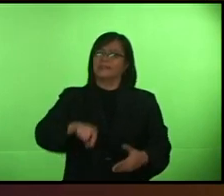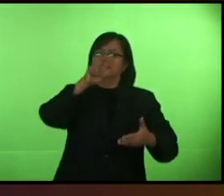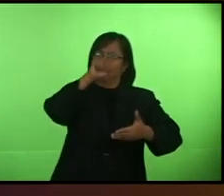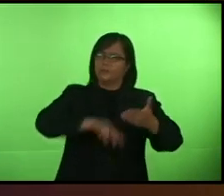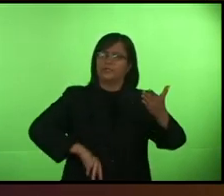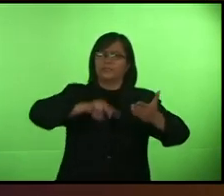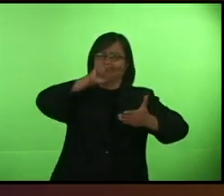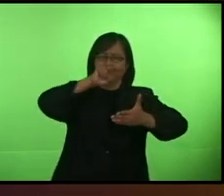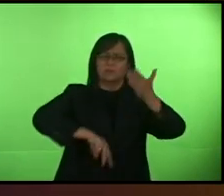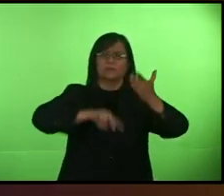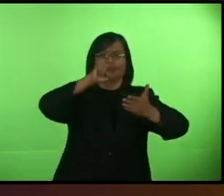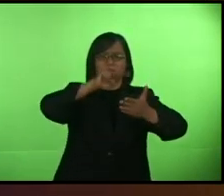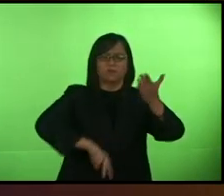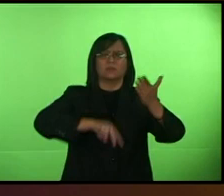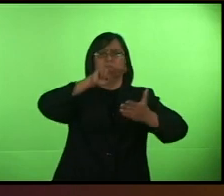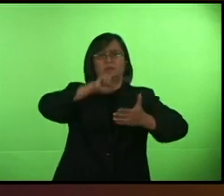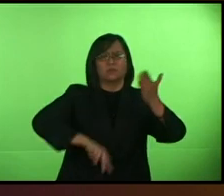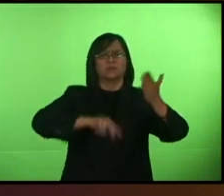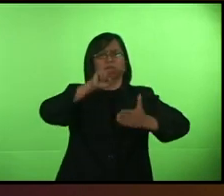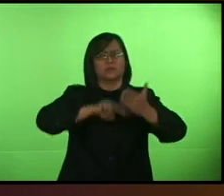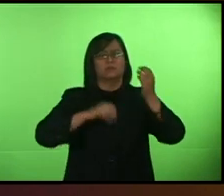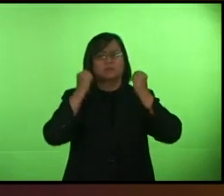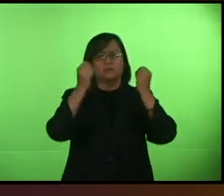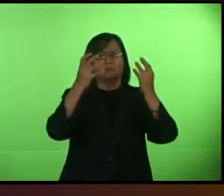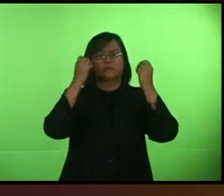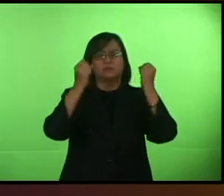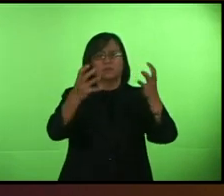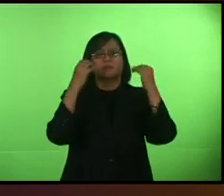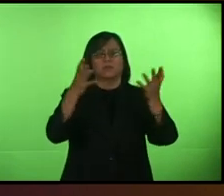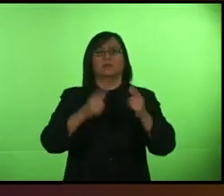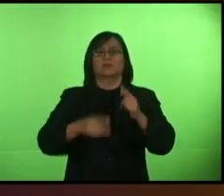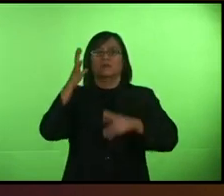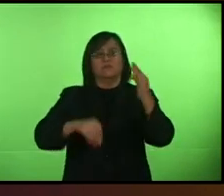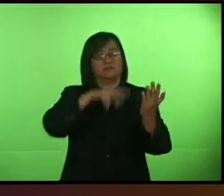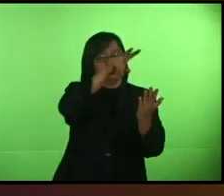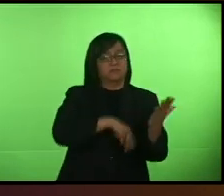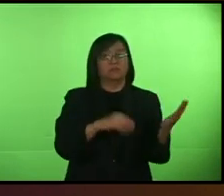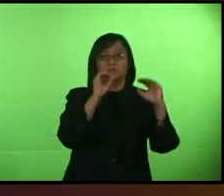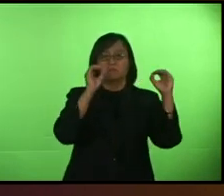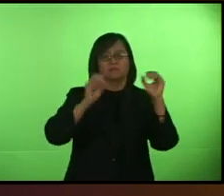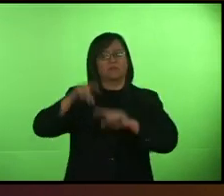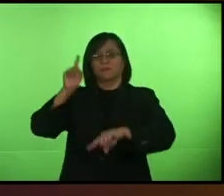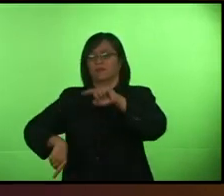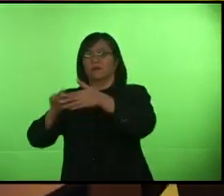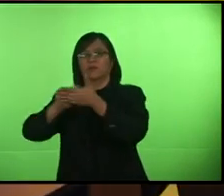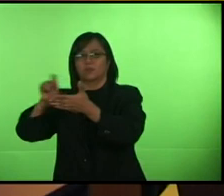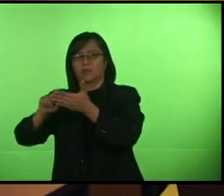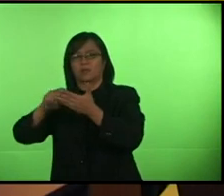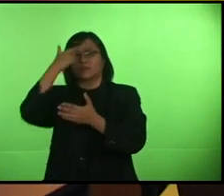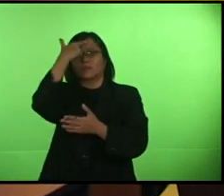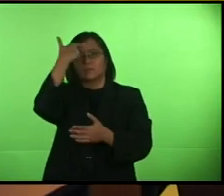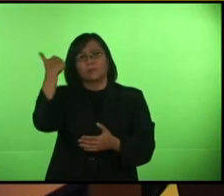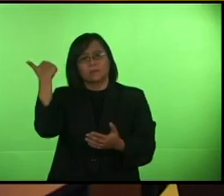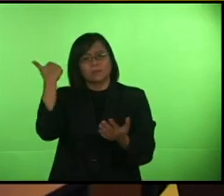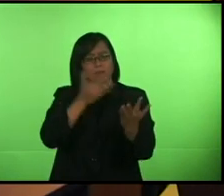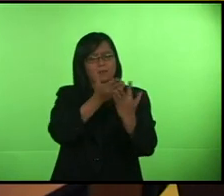You have to read extensively. If you do not read, then you cannot write.